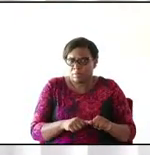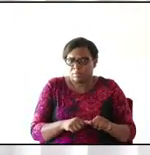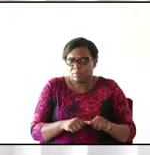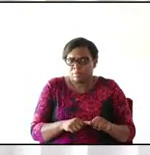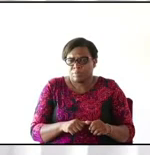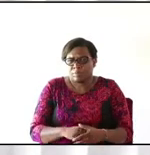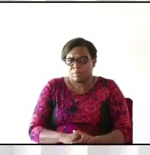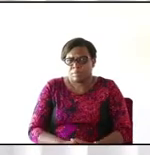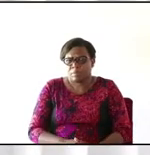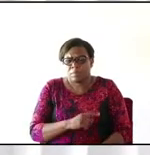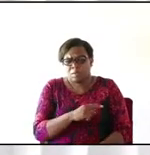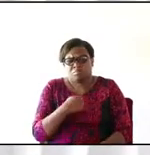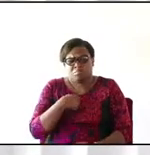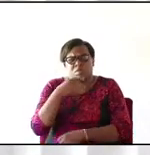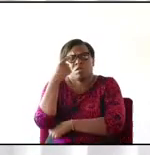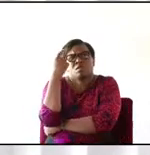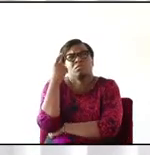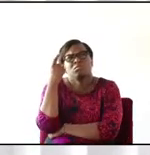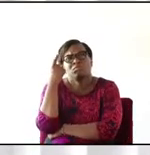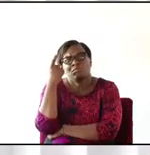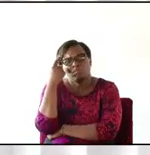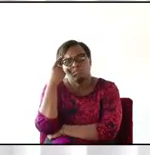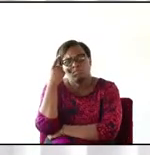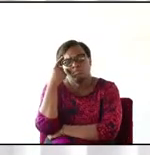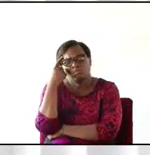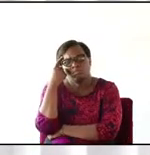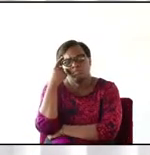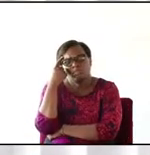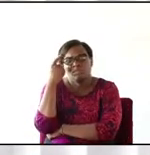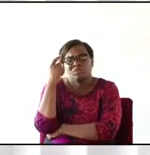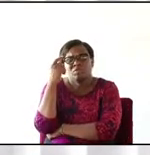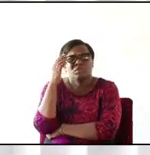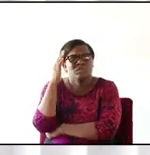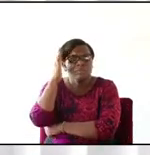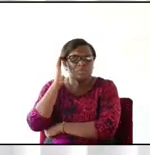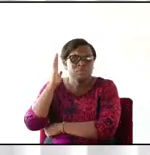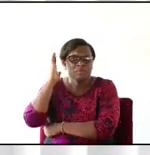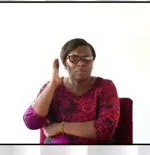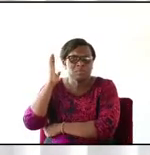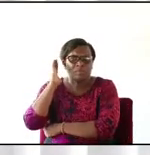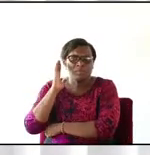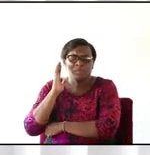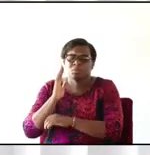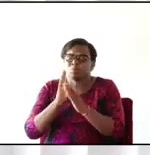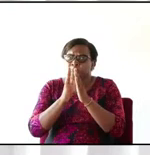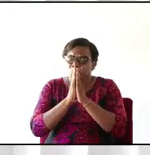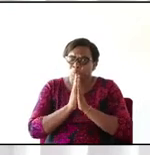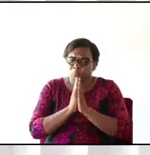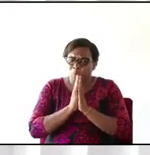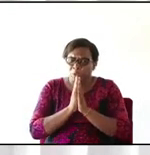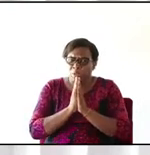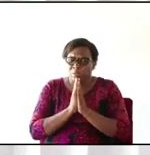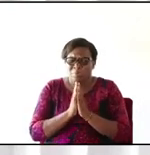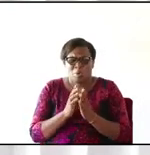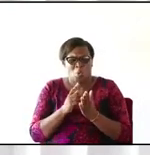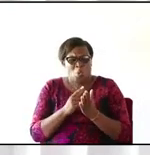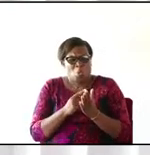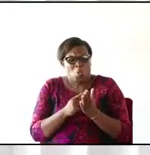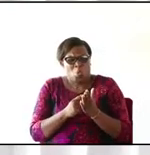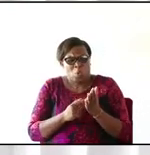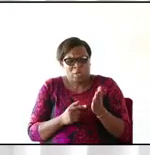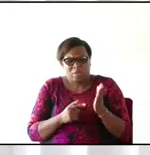And it had me thinking, had me reflecting, had me praying about what is it that